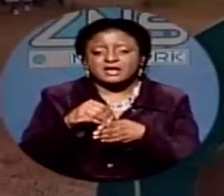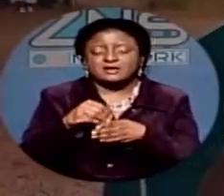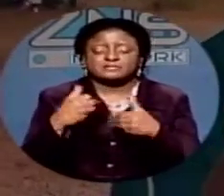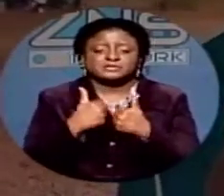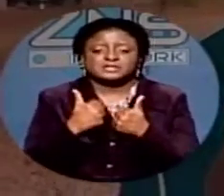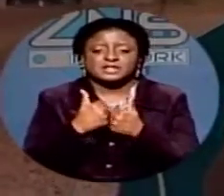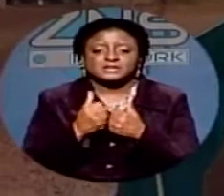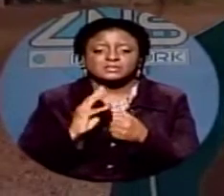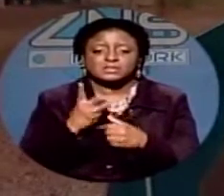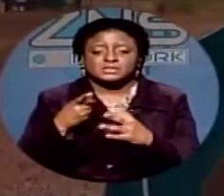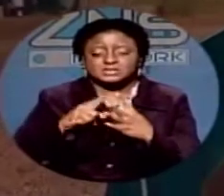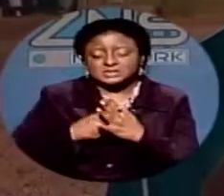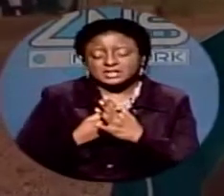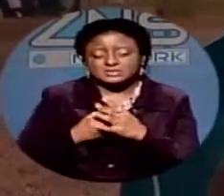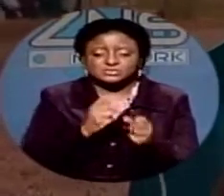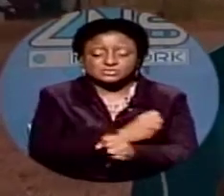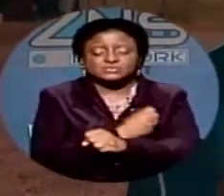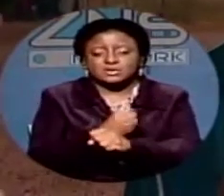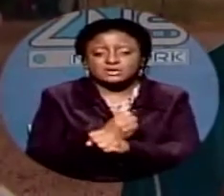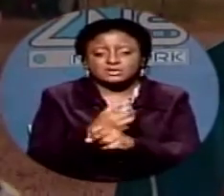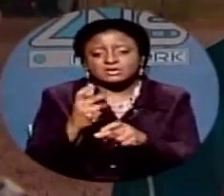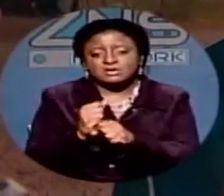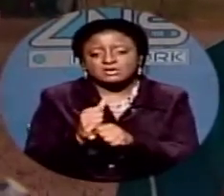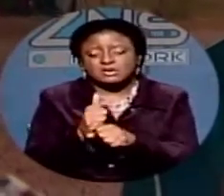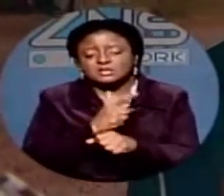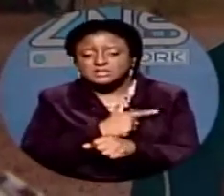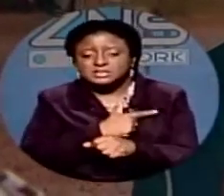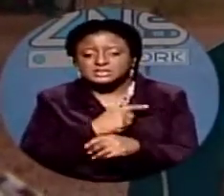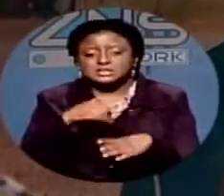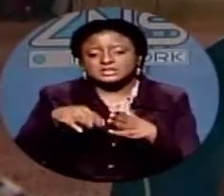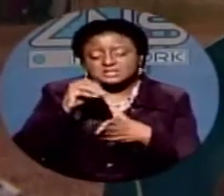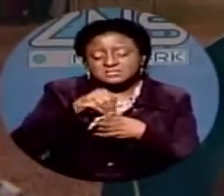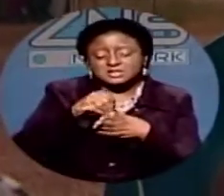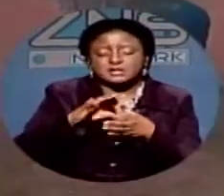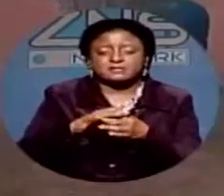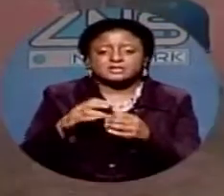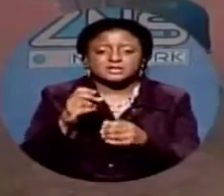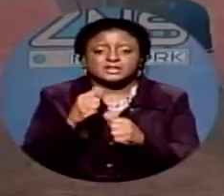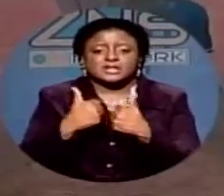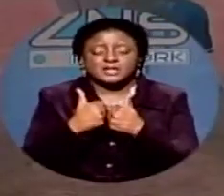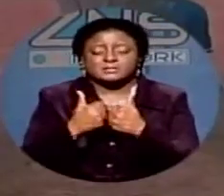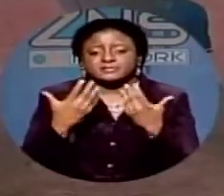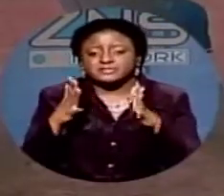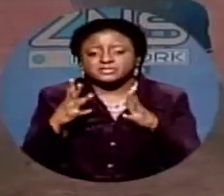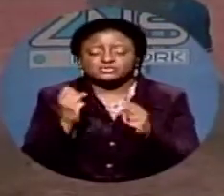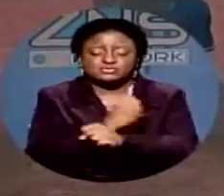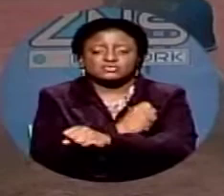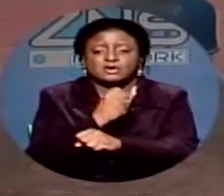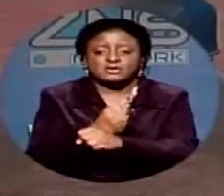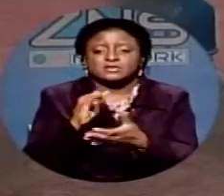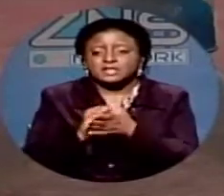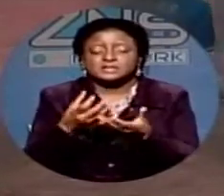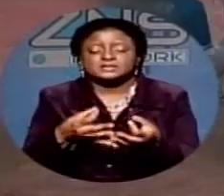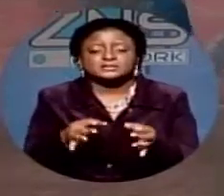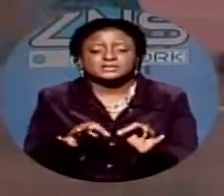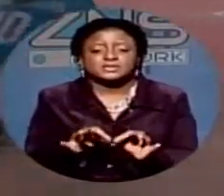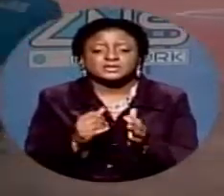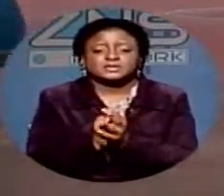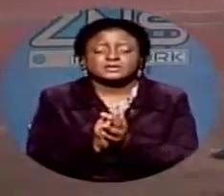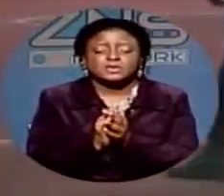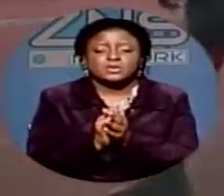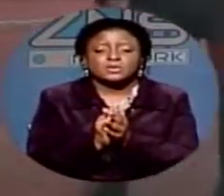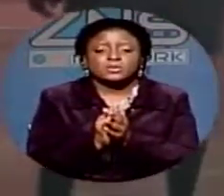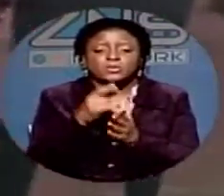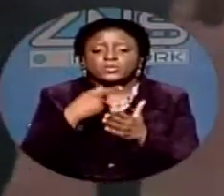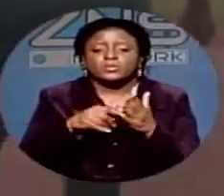very strong, got complacent in the middle of the game, but we finished out strong, and that's the important thing. What's your team chances like going ahead towards the